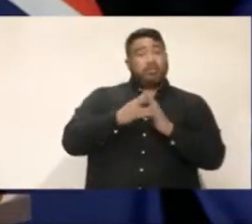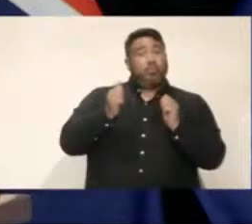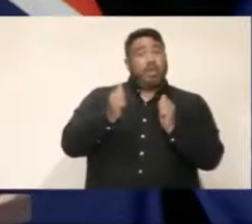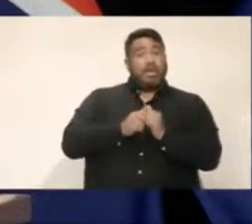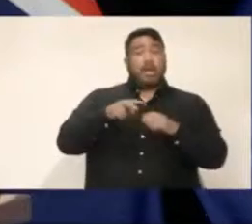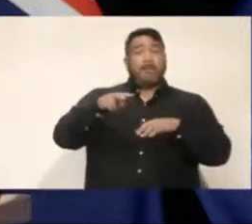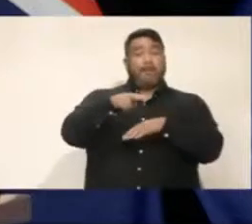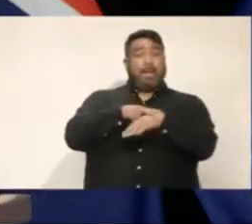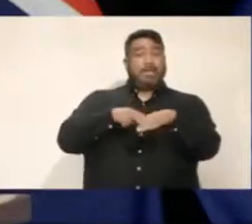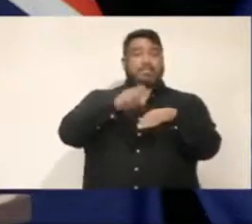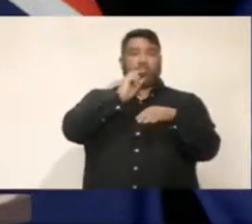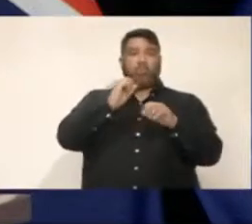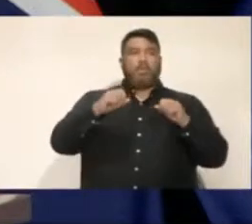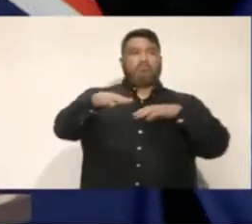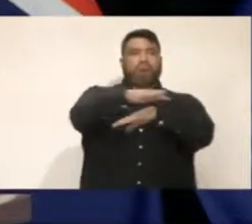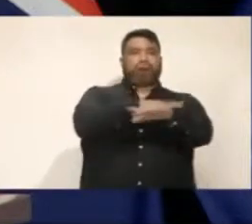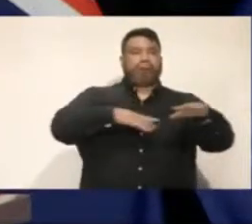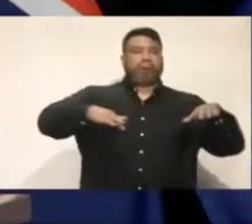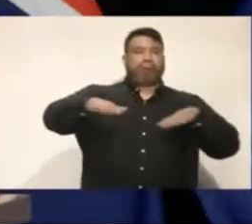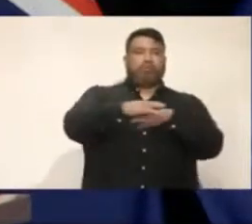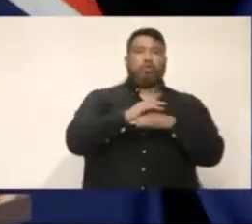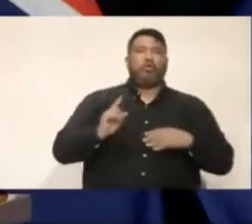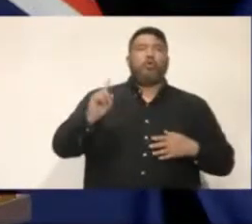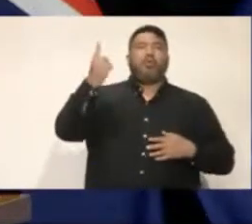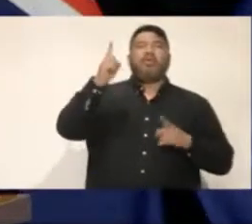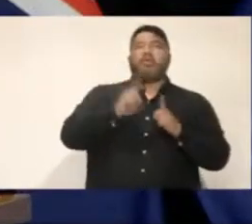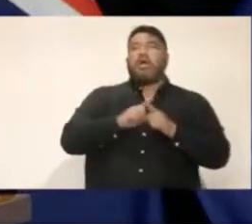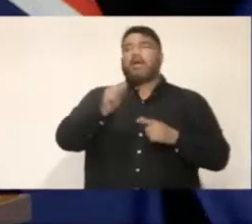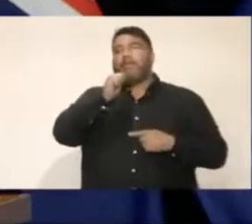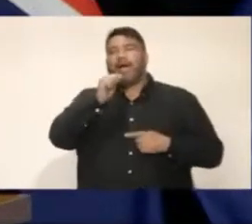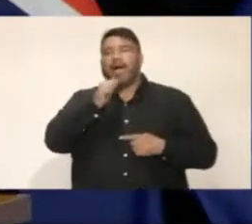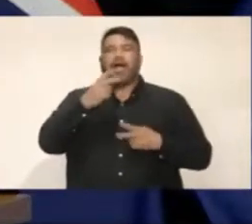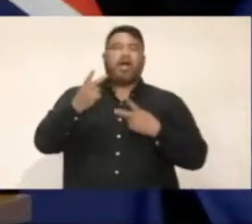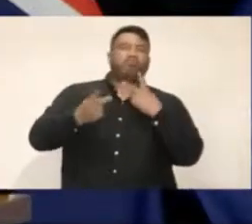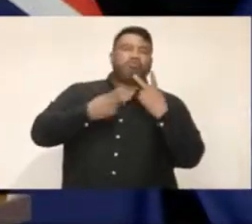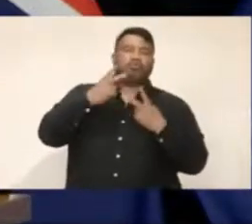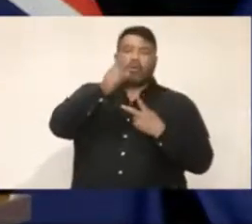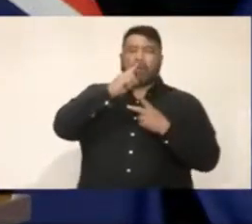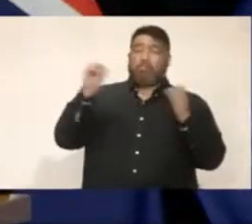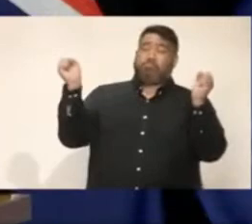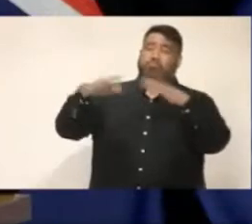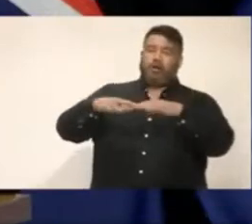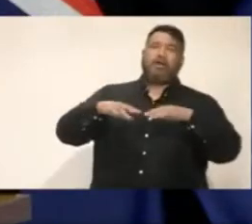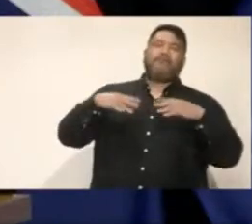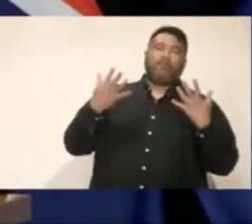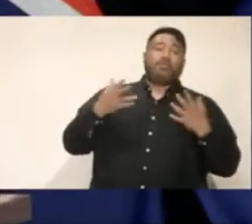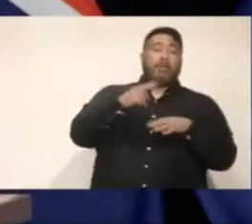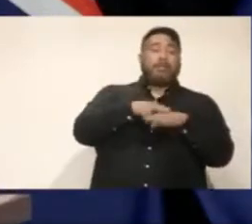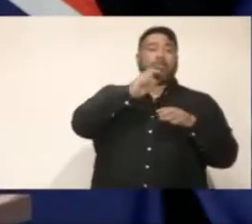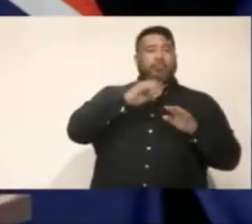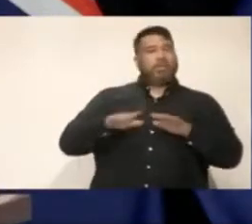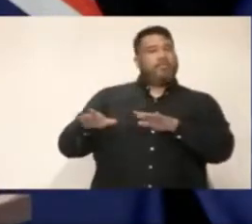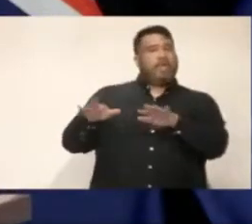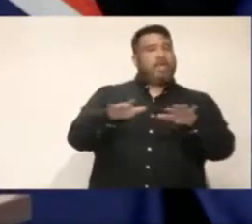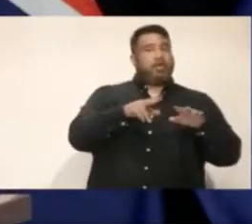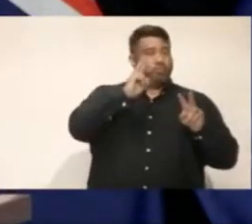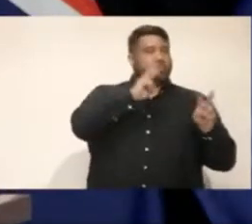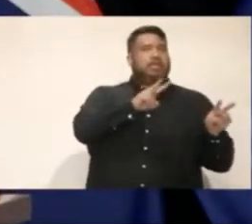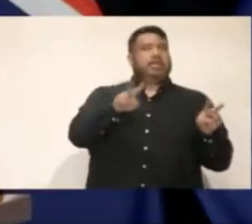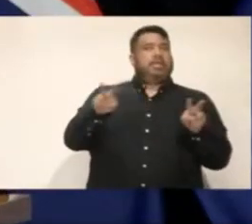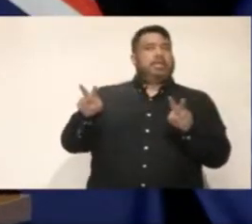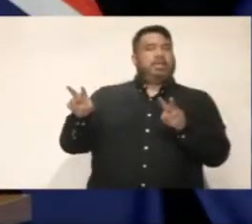people congregate, so in the vicinity of bars and restaurants across Auckland, in particular to ensure people are complying with current